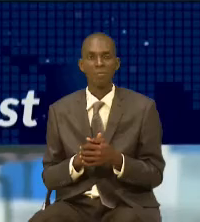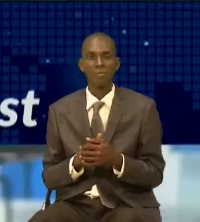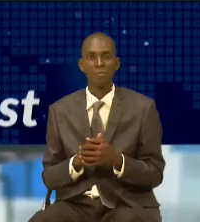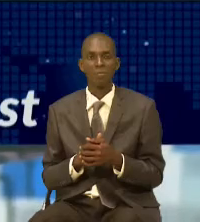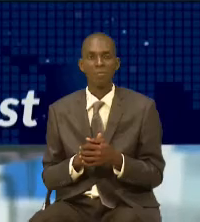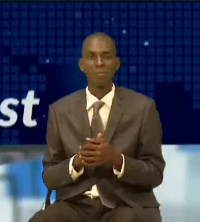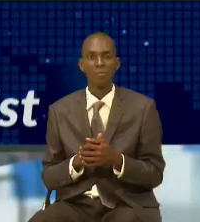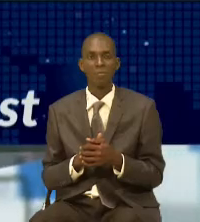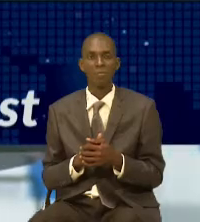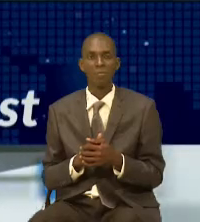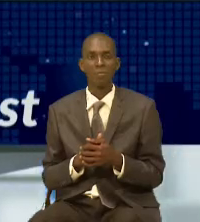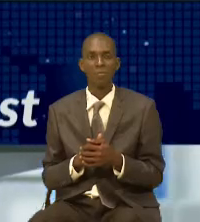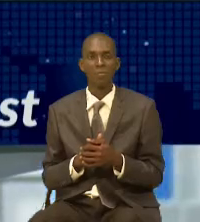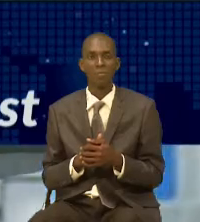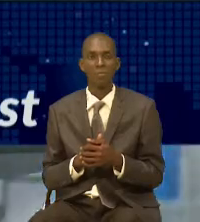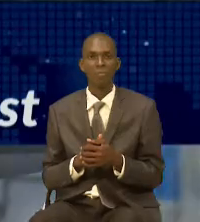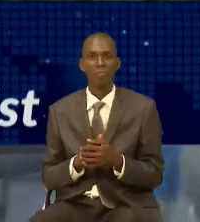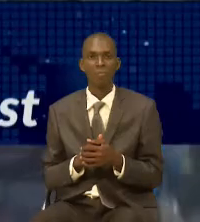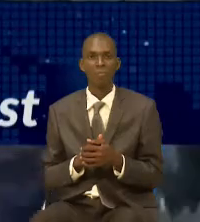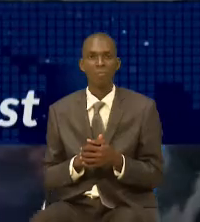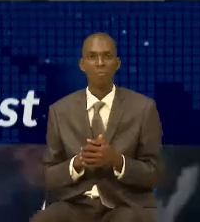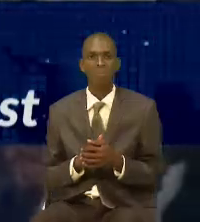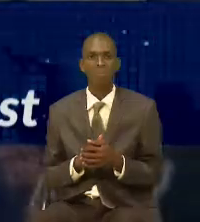done that side okay